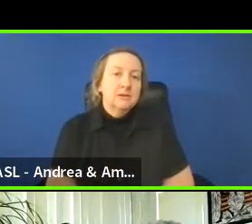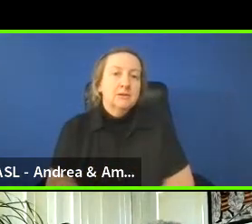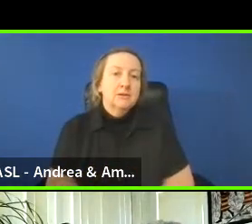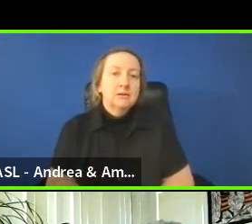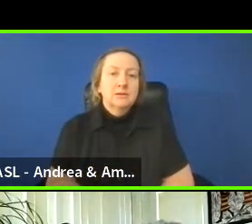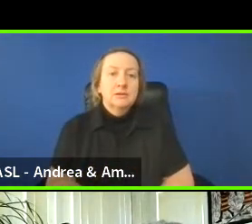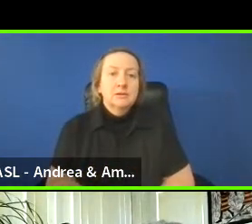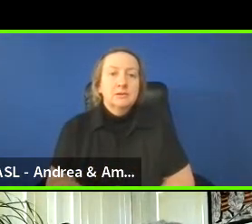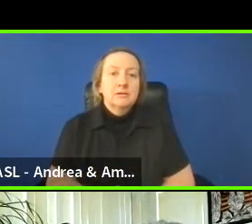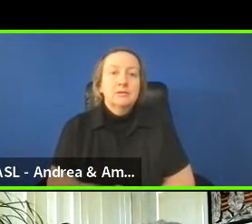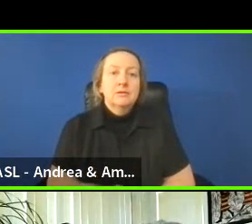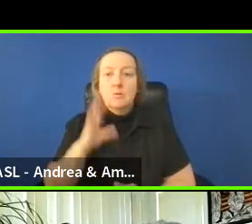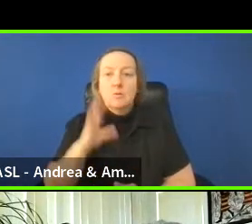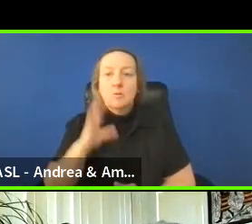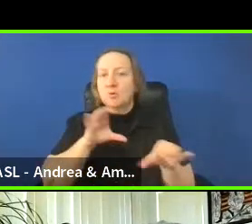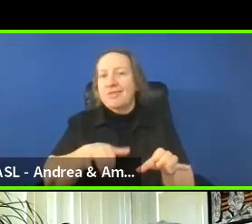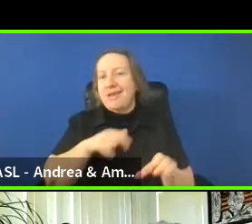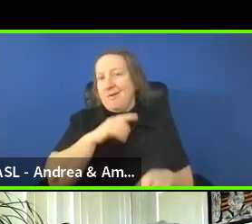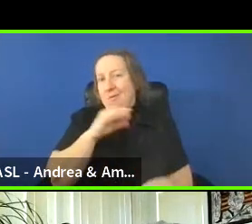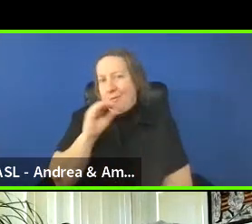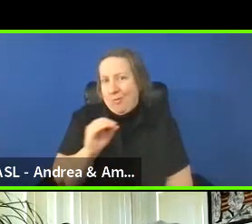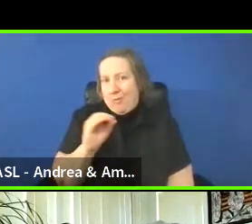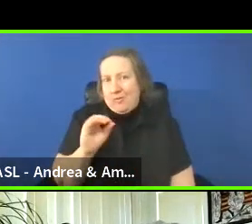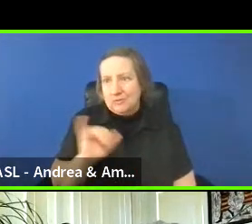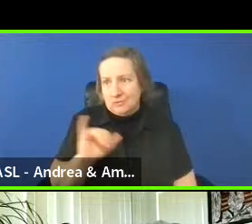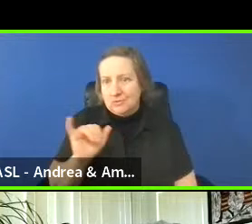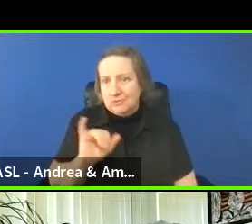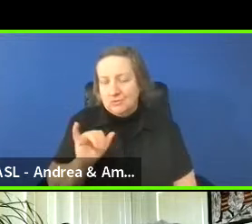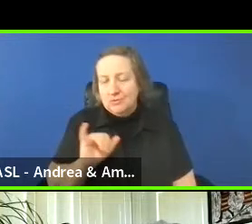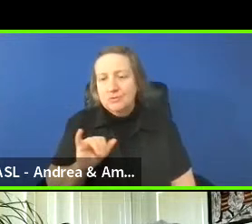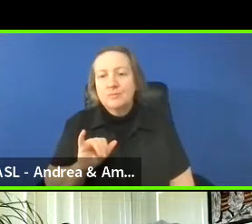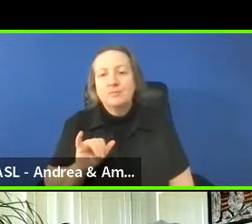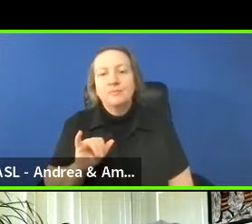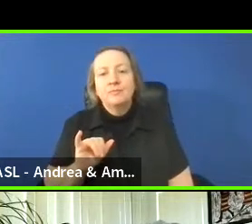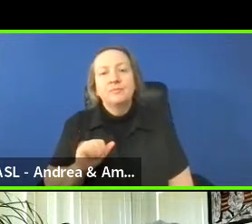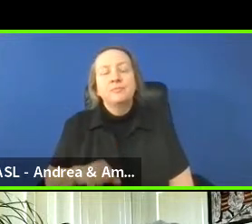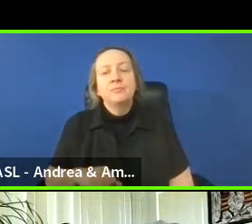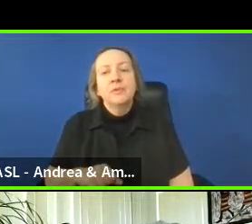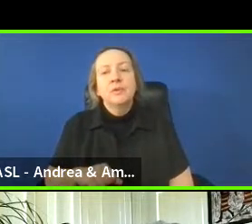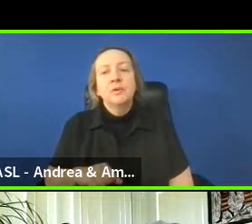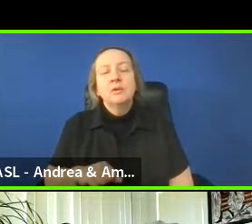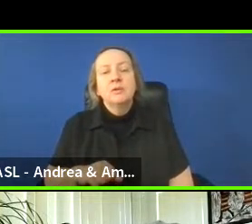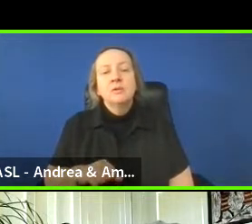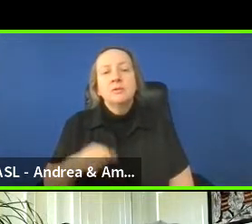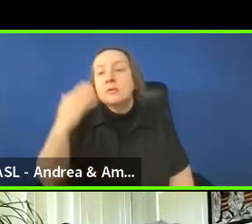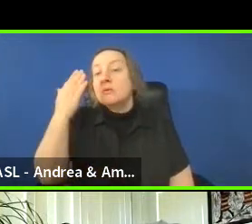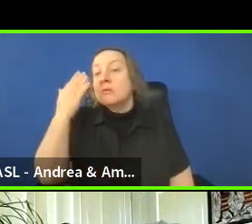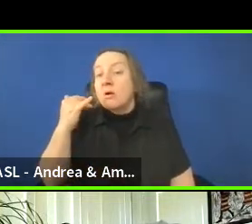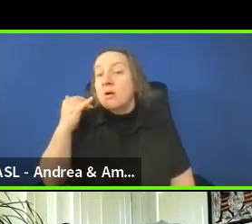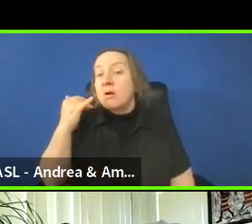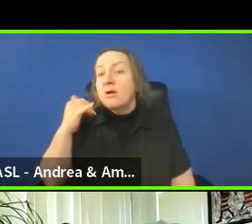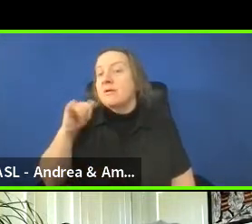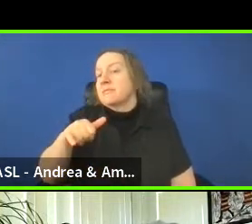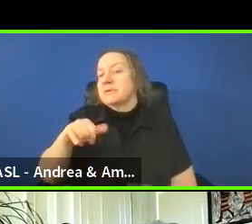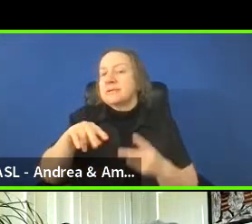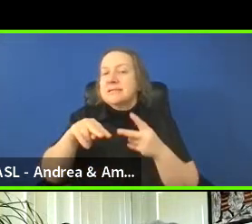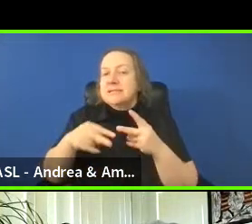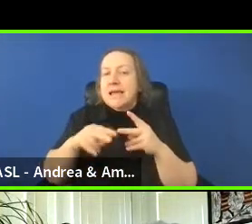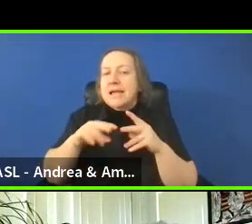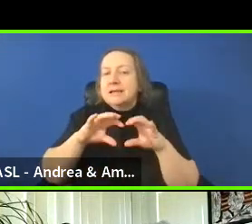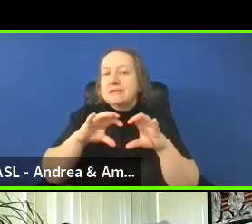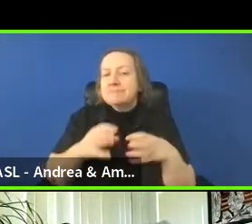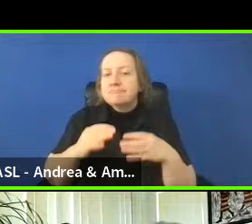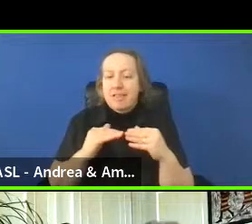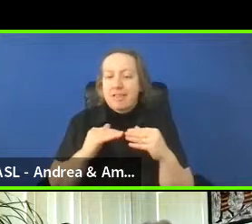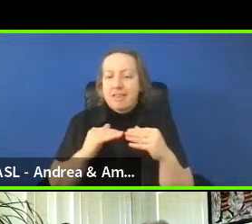in Oregon as well, to bring that second tier of partners up